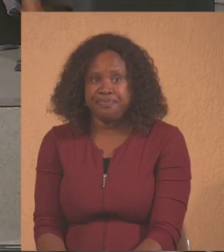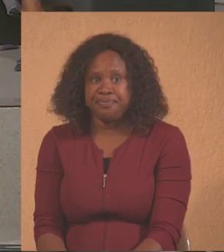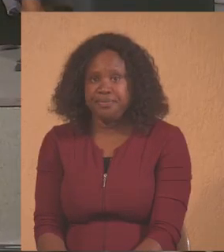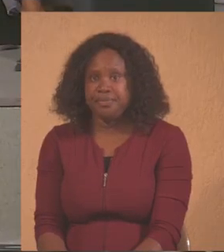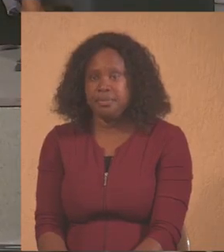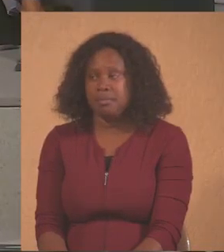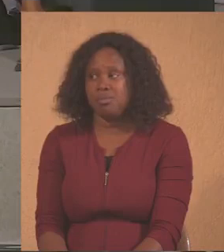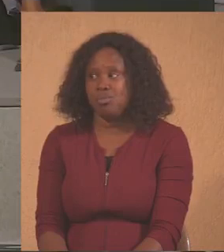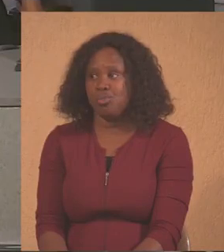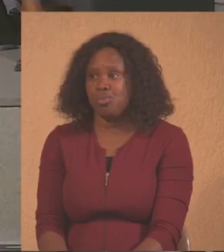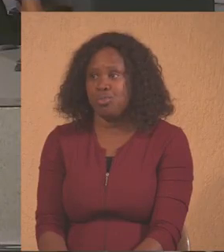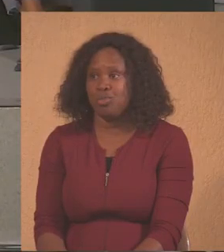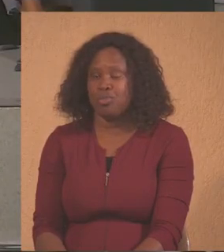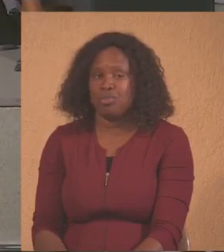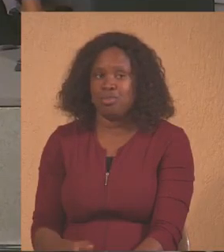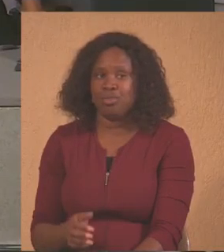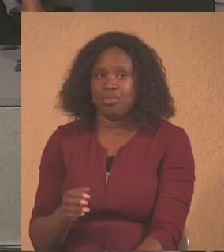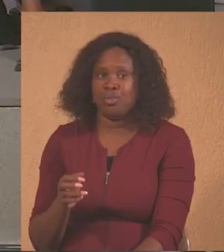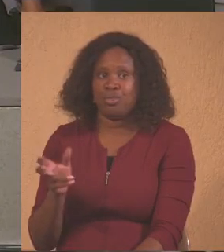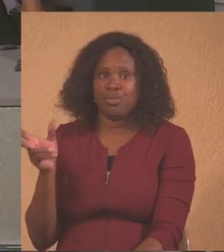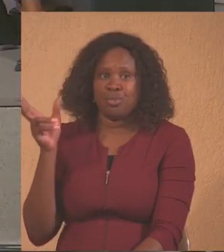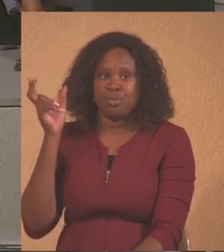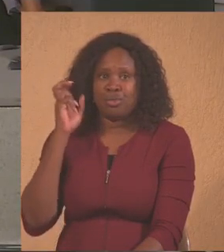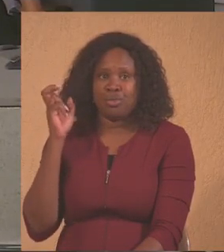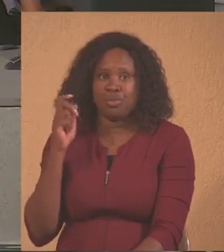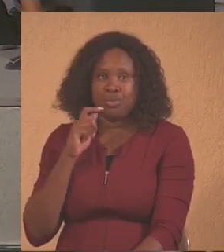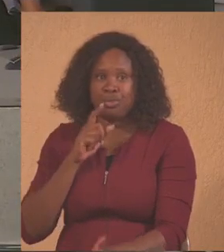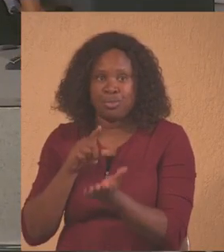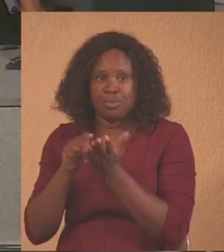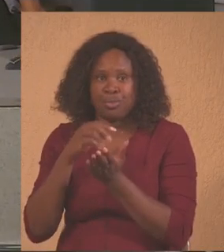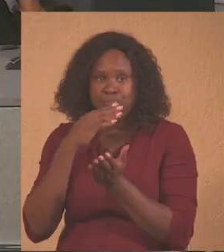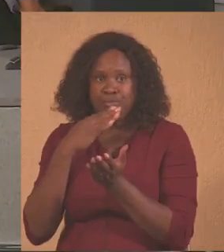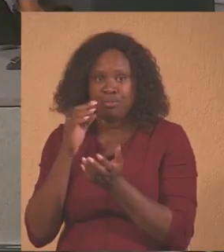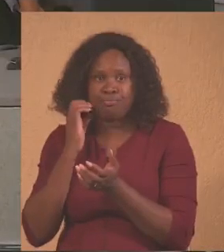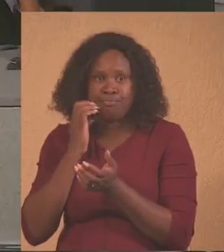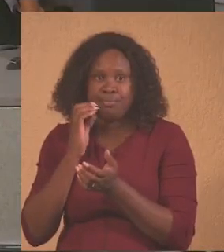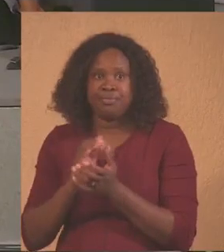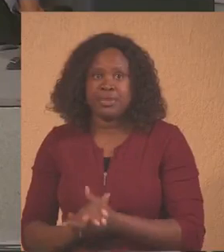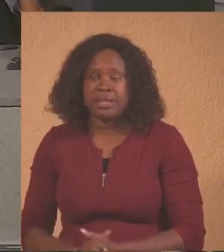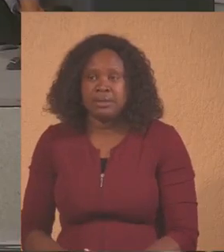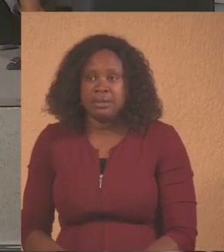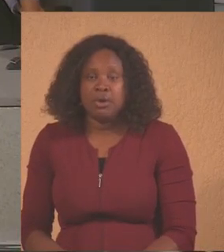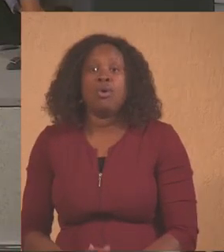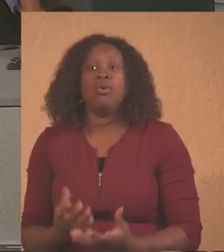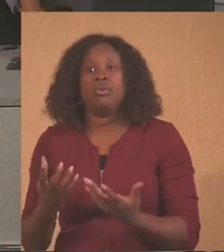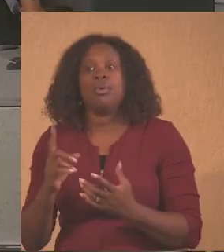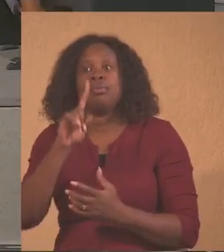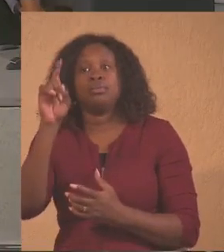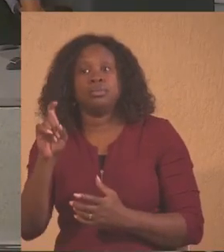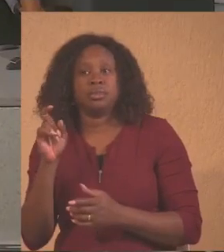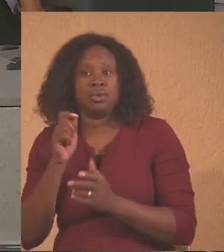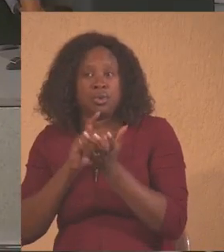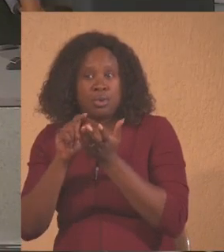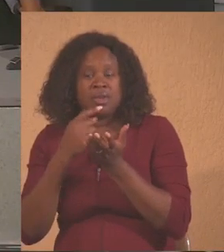any other questions? So we just take them as a cluster? All right. The question around that a couple of months ago,